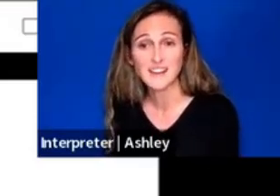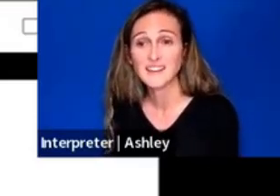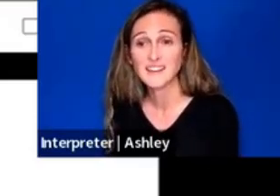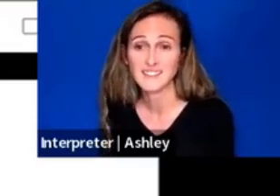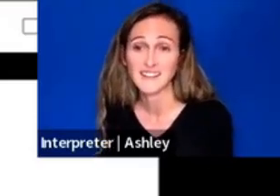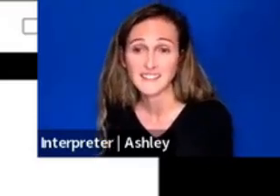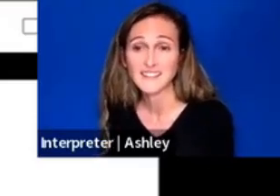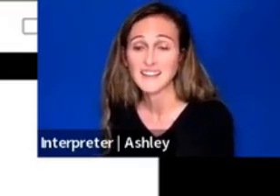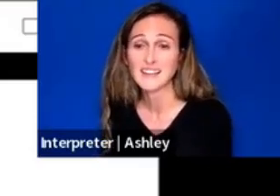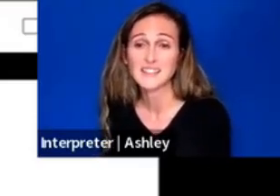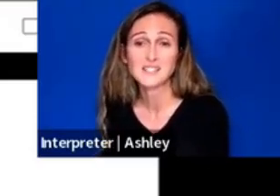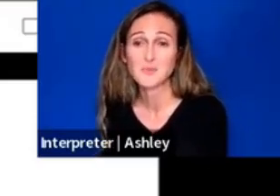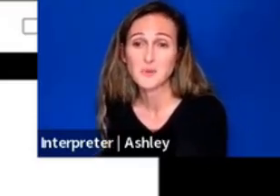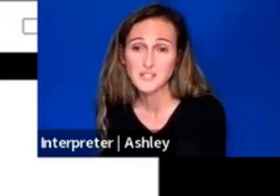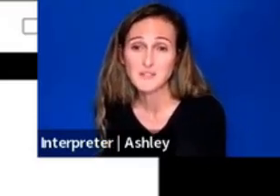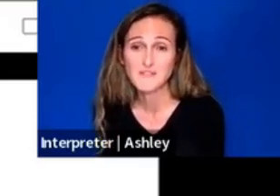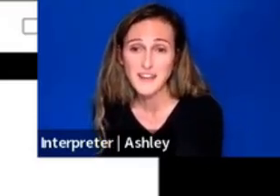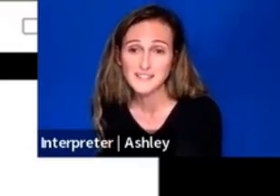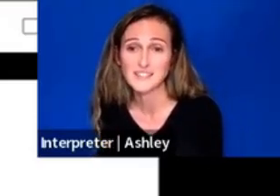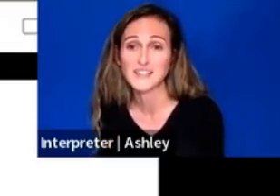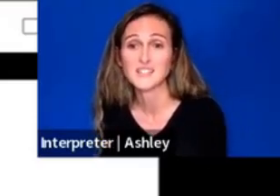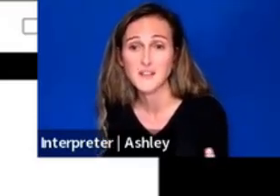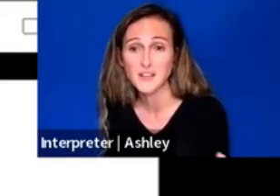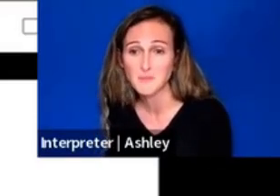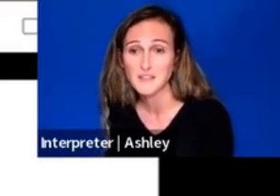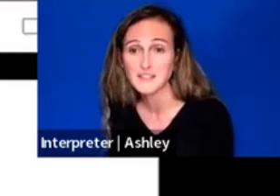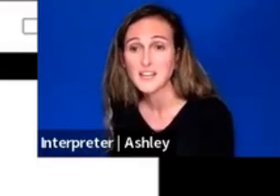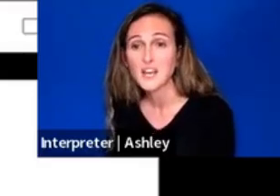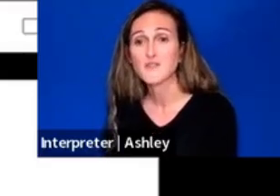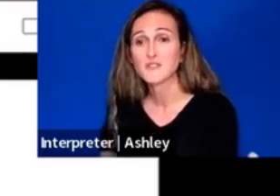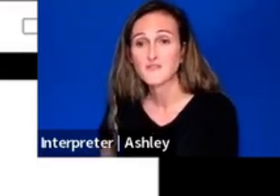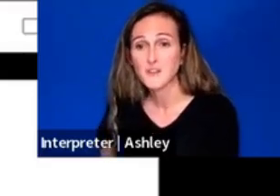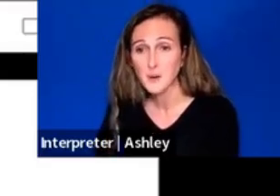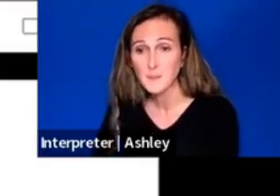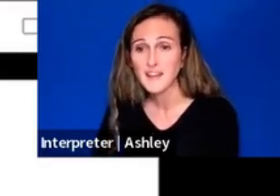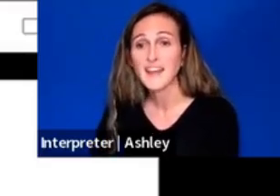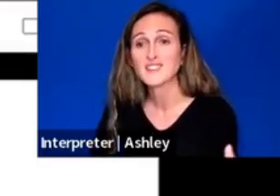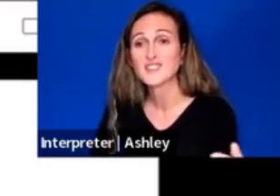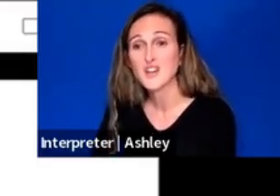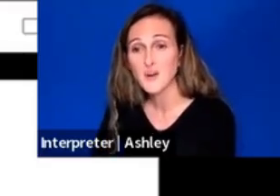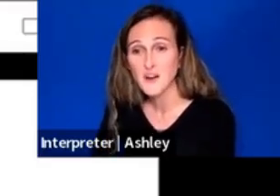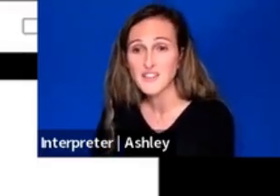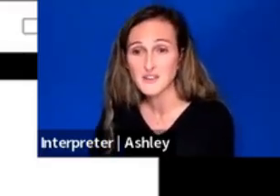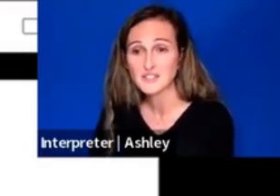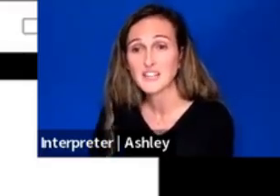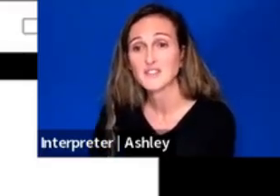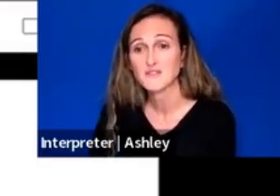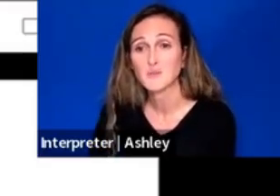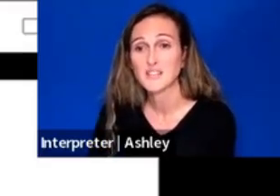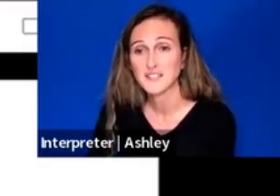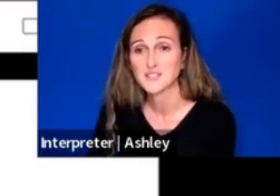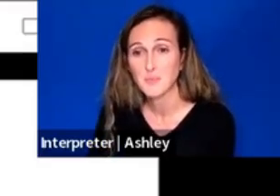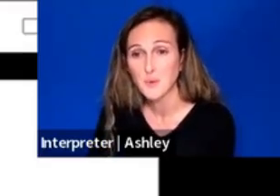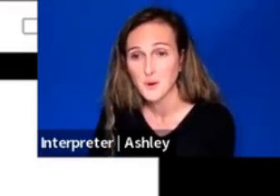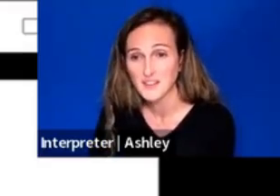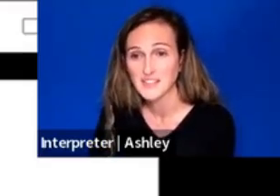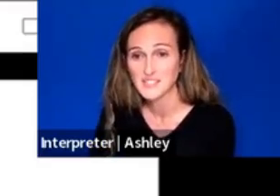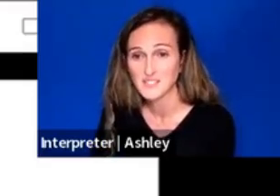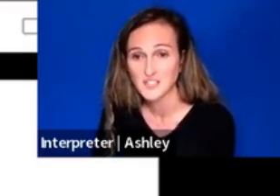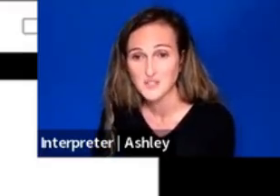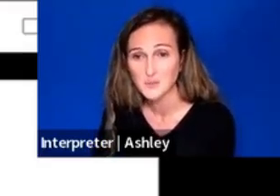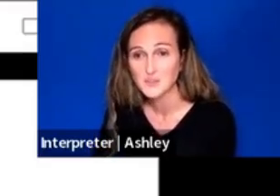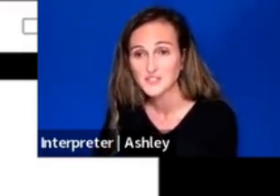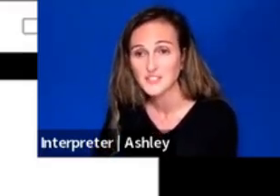do anything. And it's important to invest in the development of your firm and show others that your firm does support